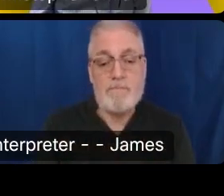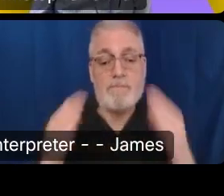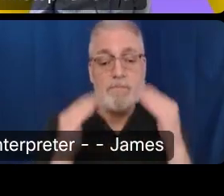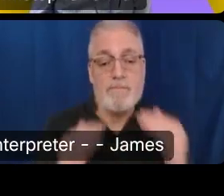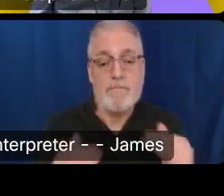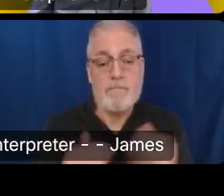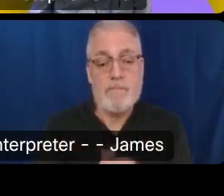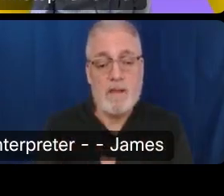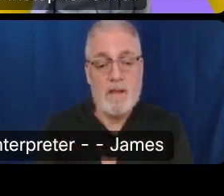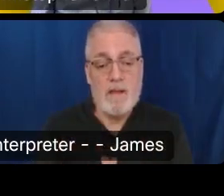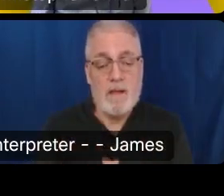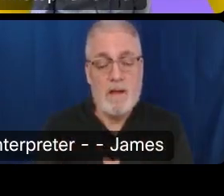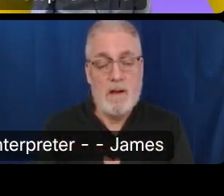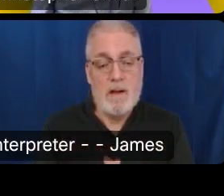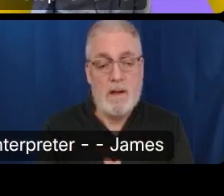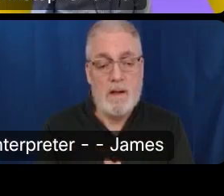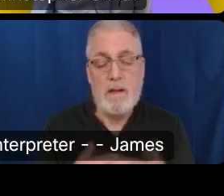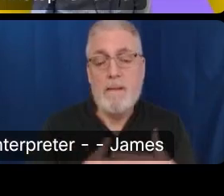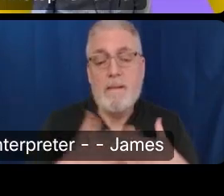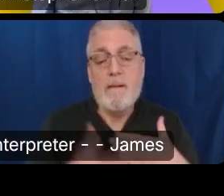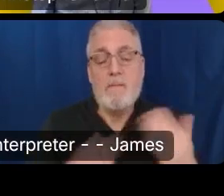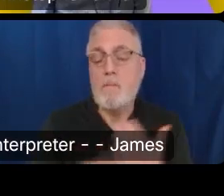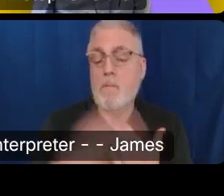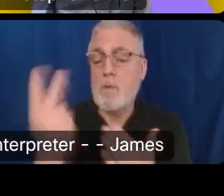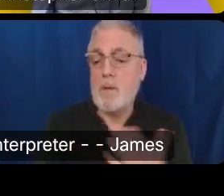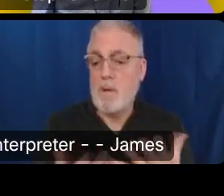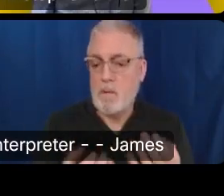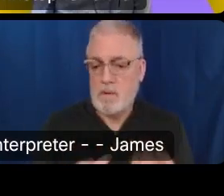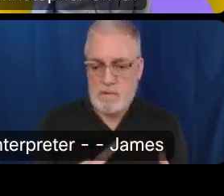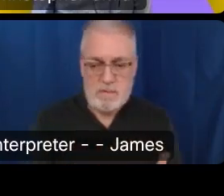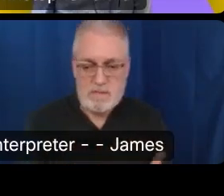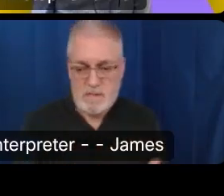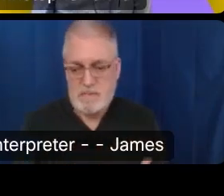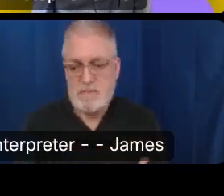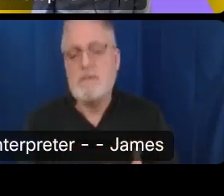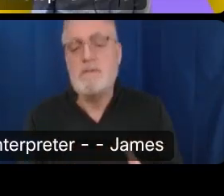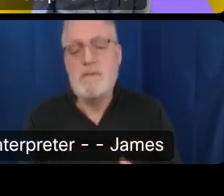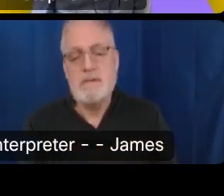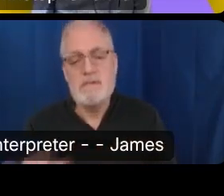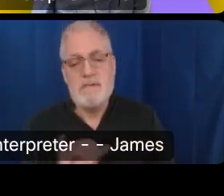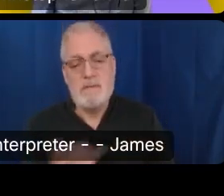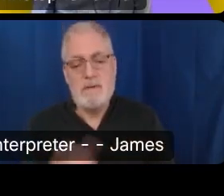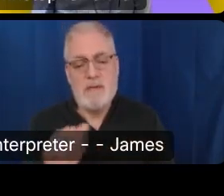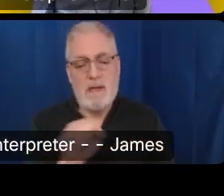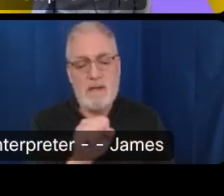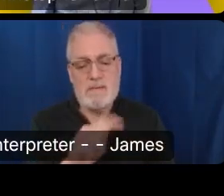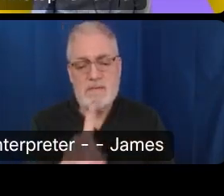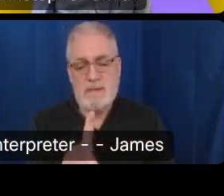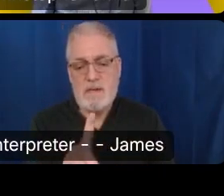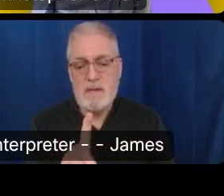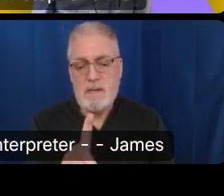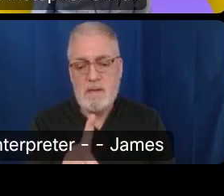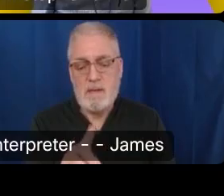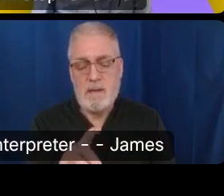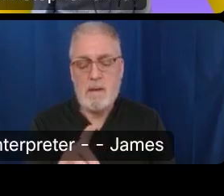So the next program I want to talk about is similar to the ESD program. It's